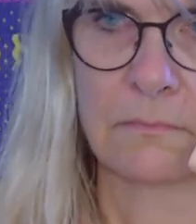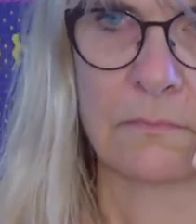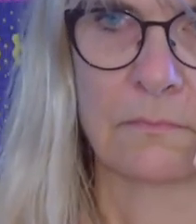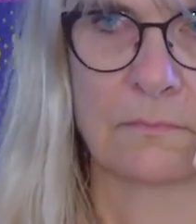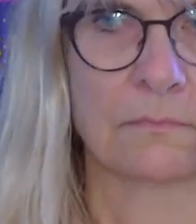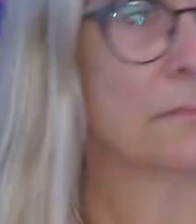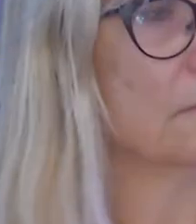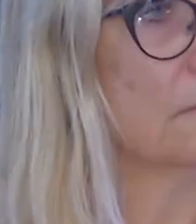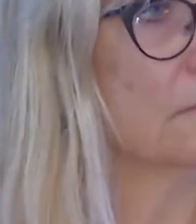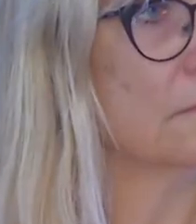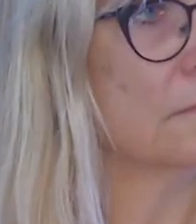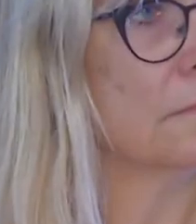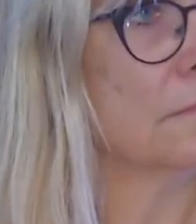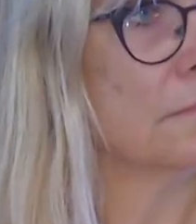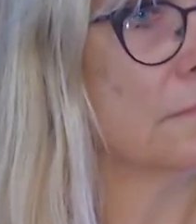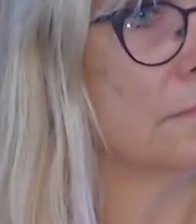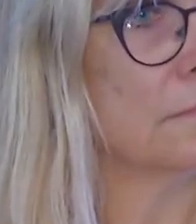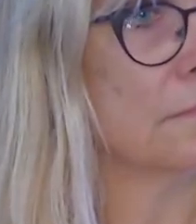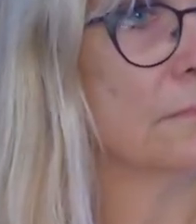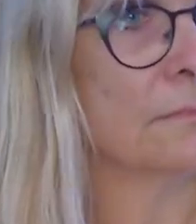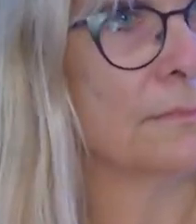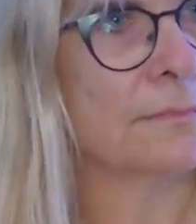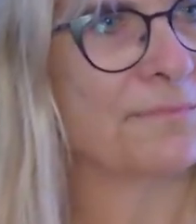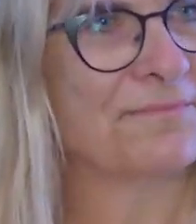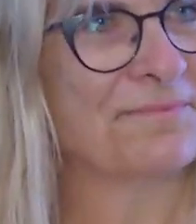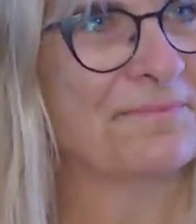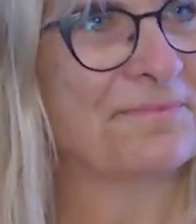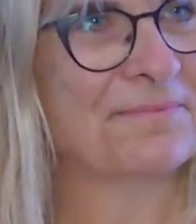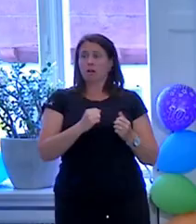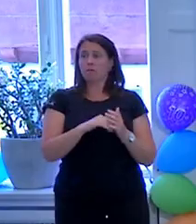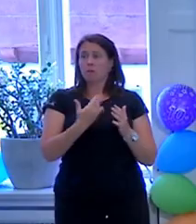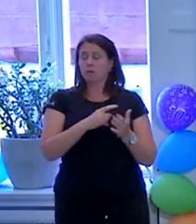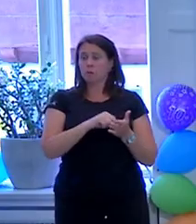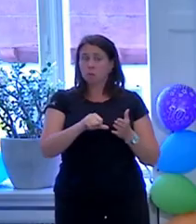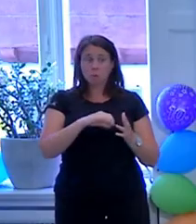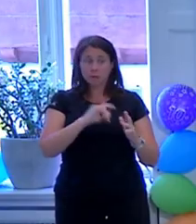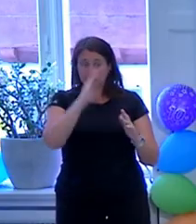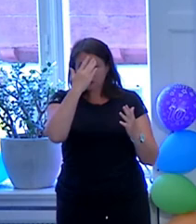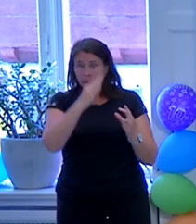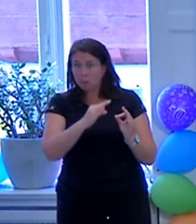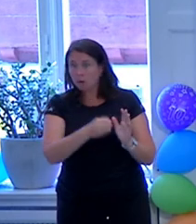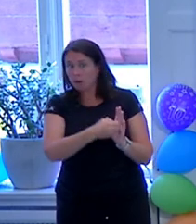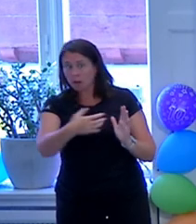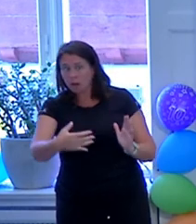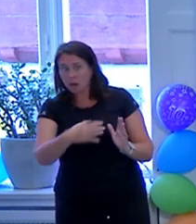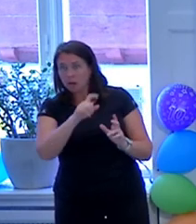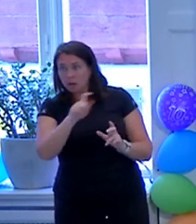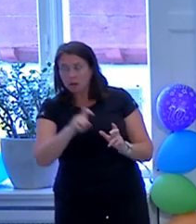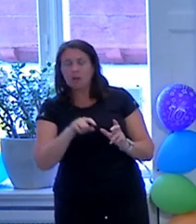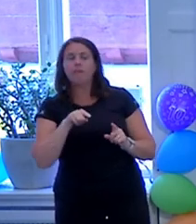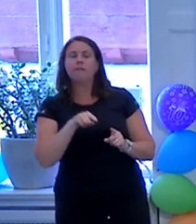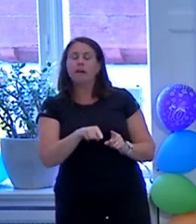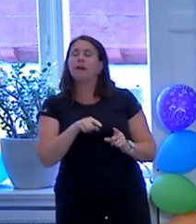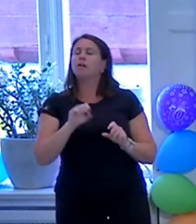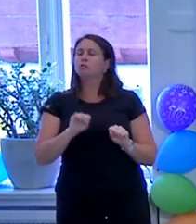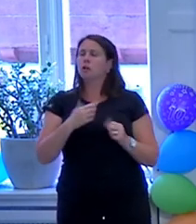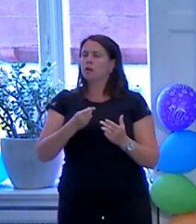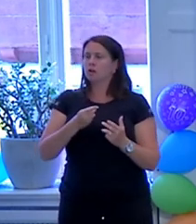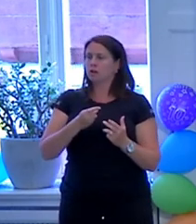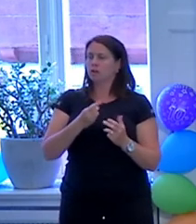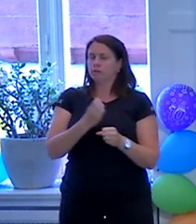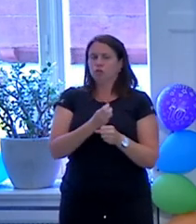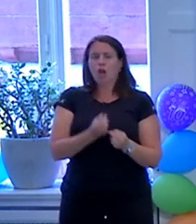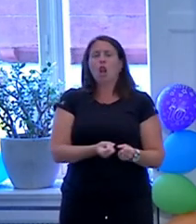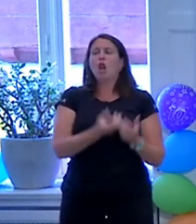from an operation and needs to know that it isn't going how it should? And so that closing the loop, I think, is crucial. Mm. And if you put